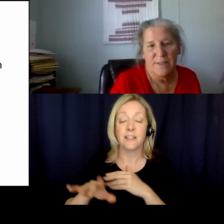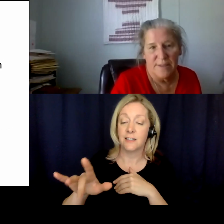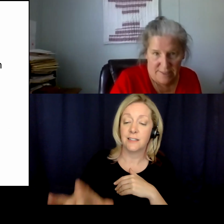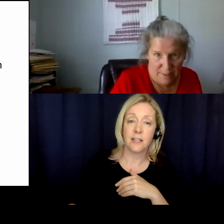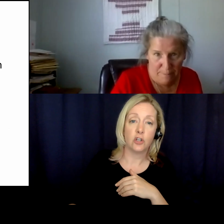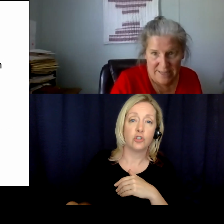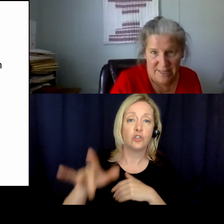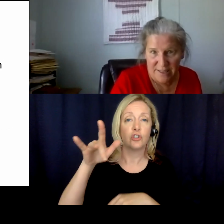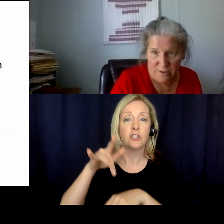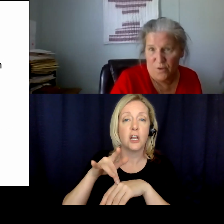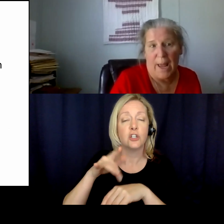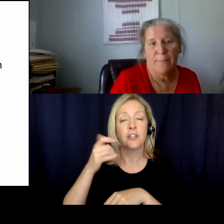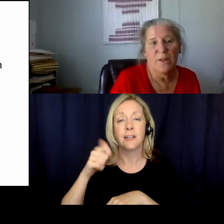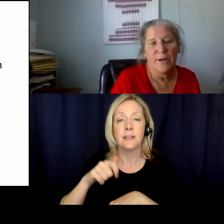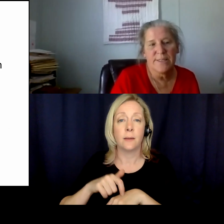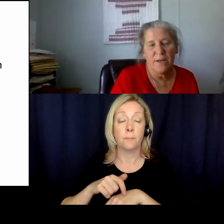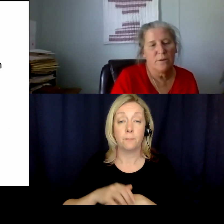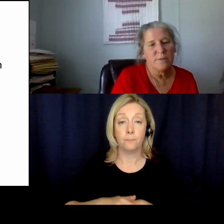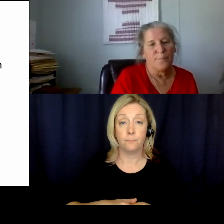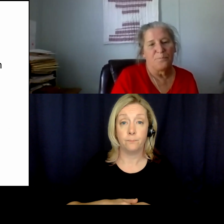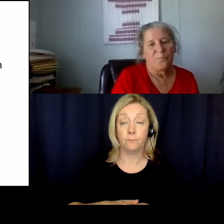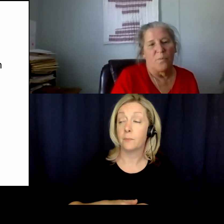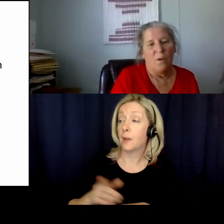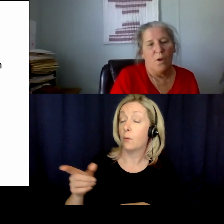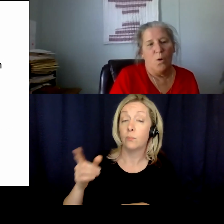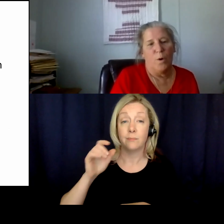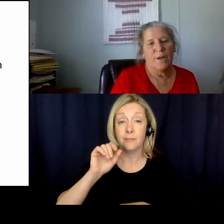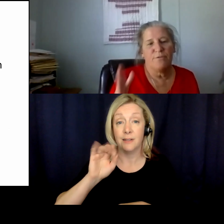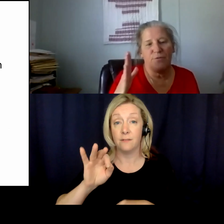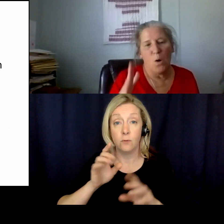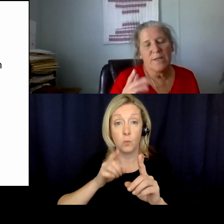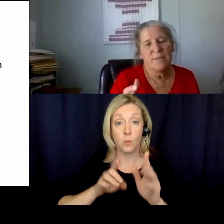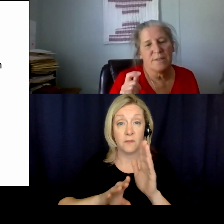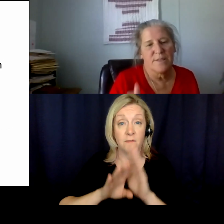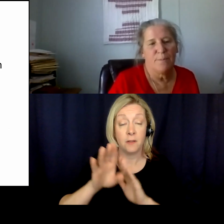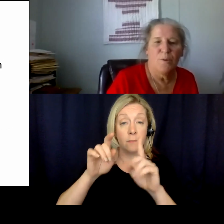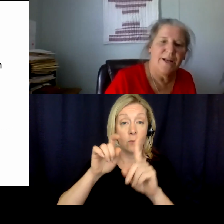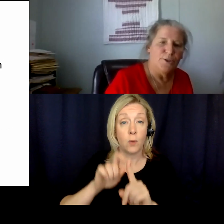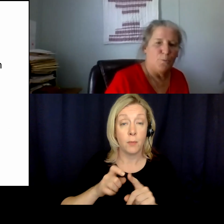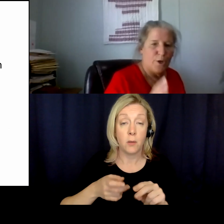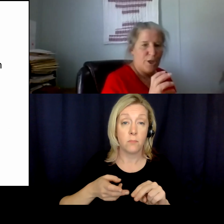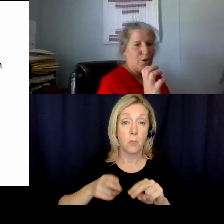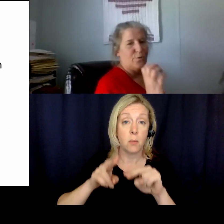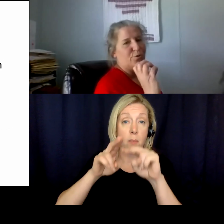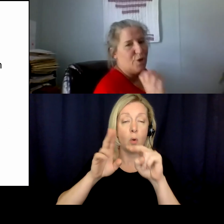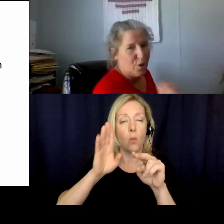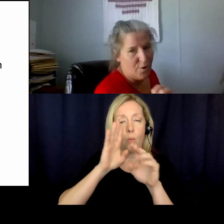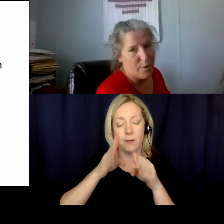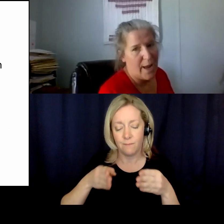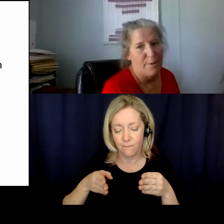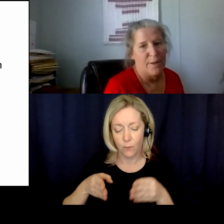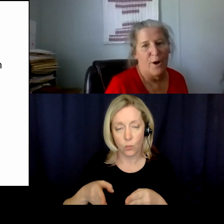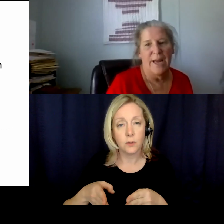building this semantic, those vocabulary skills, we're going to focus the stimulation. We're going to use